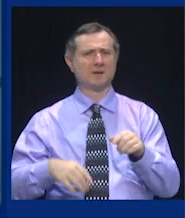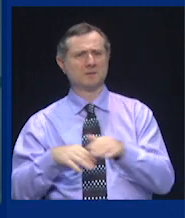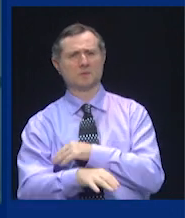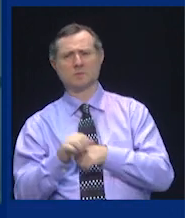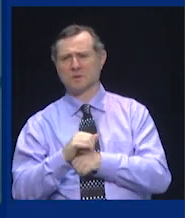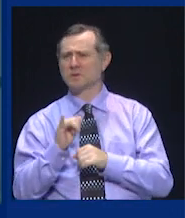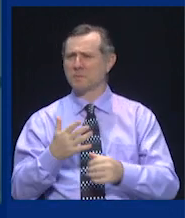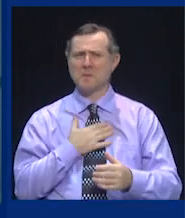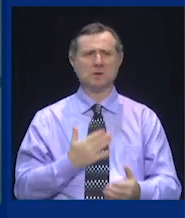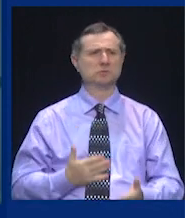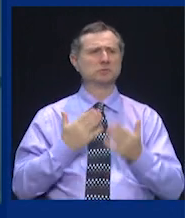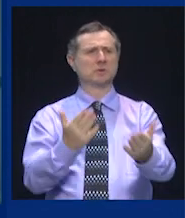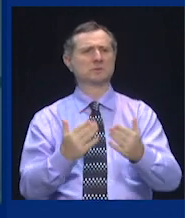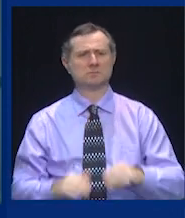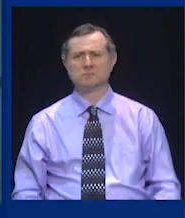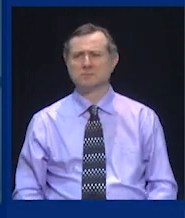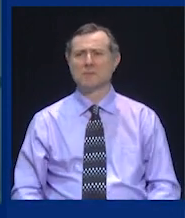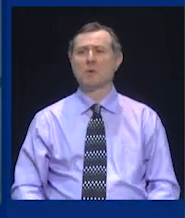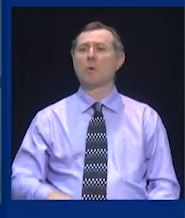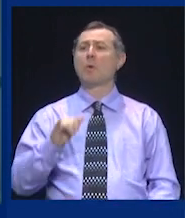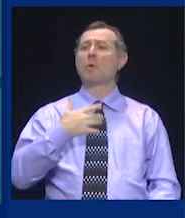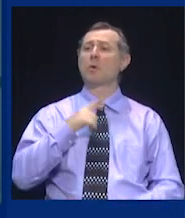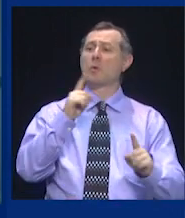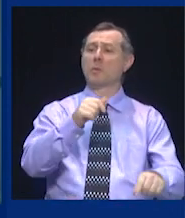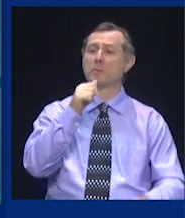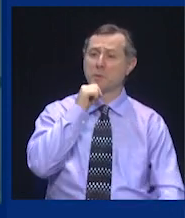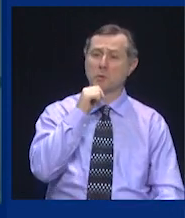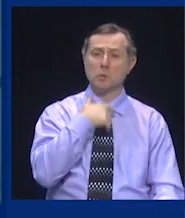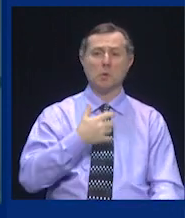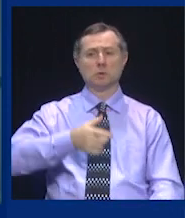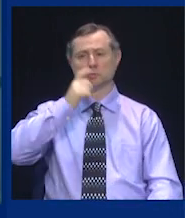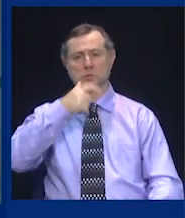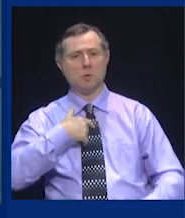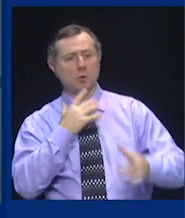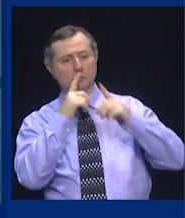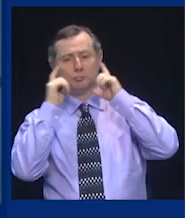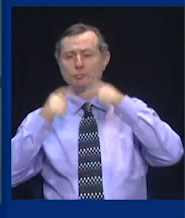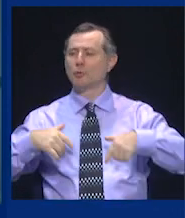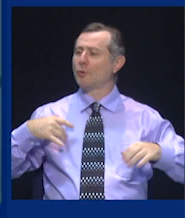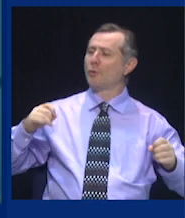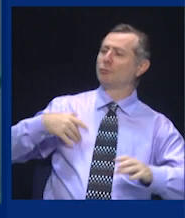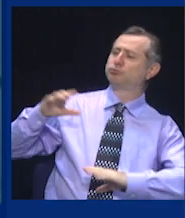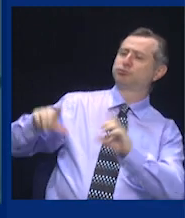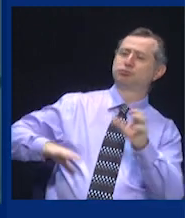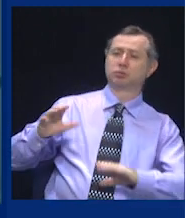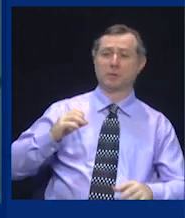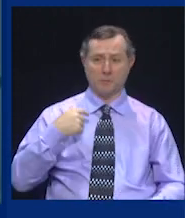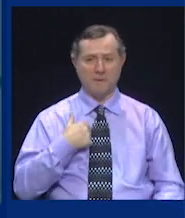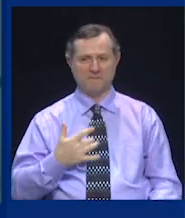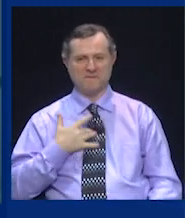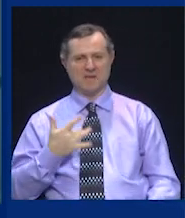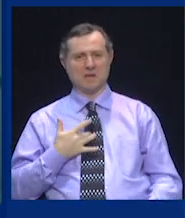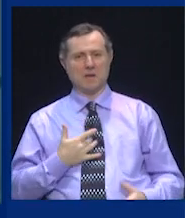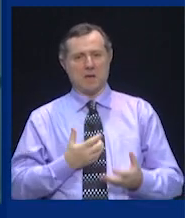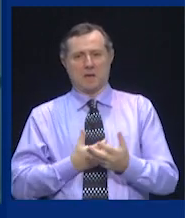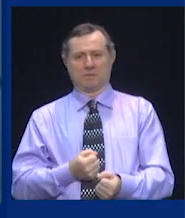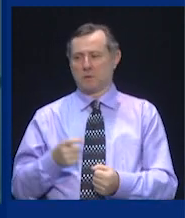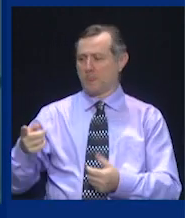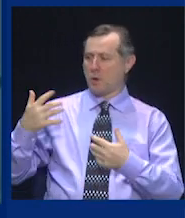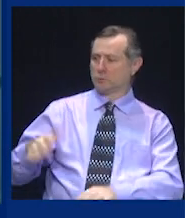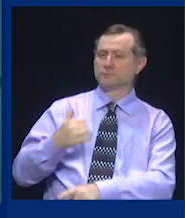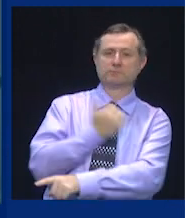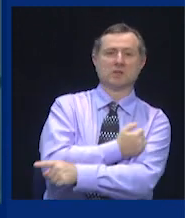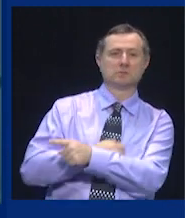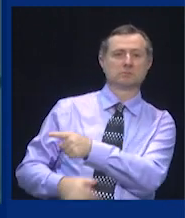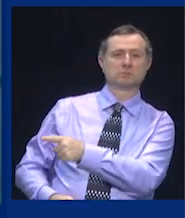if I go to a bar and I want to have a drink and I want to talk to the person next to me, I want to know that that person is vaccinated.